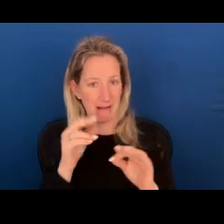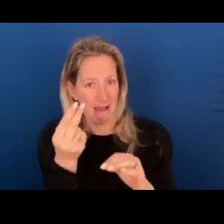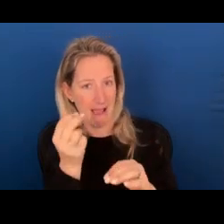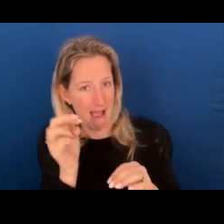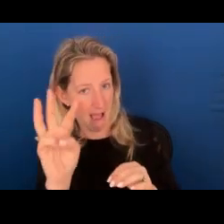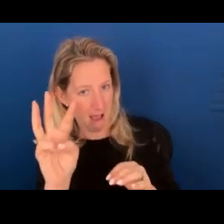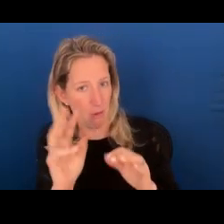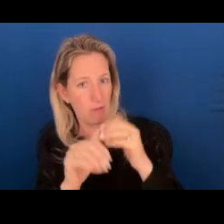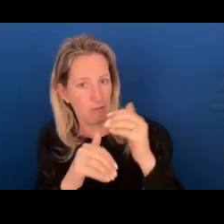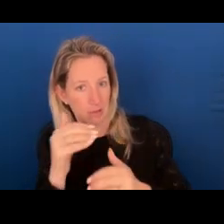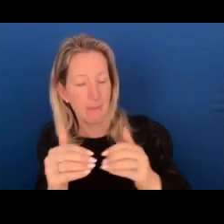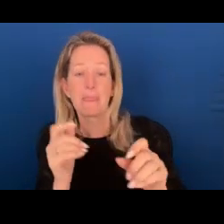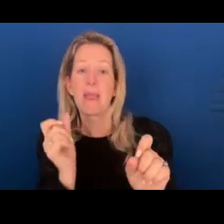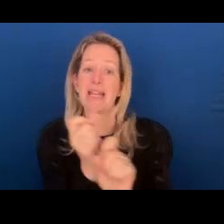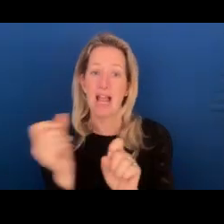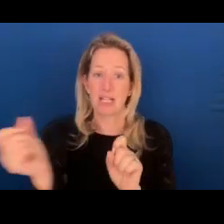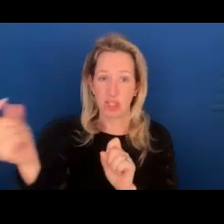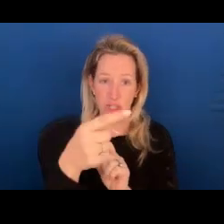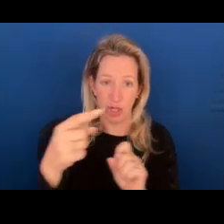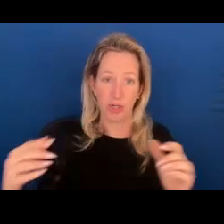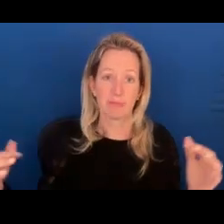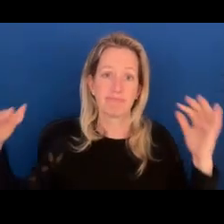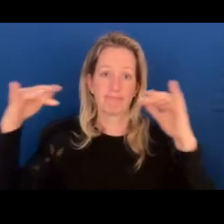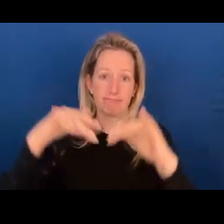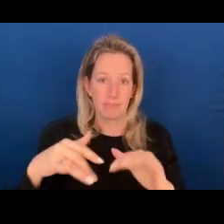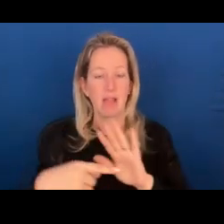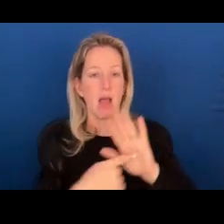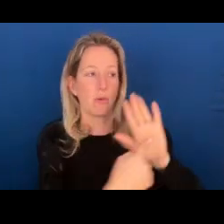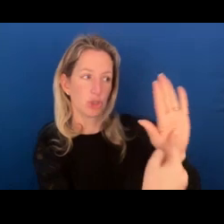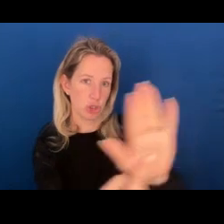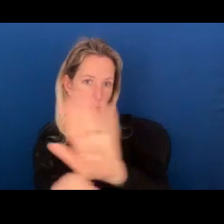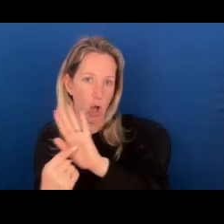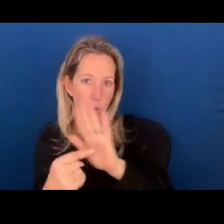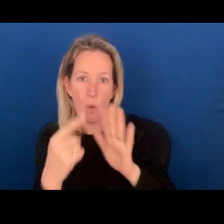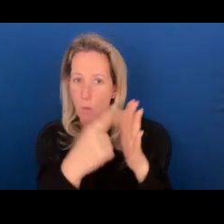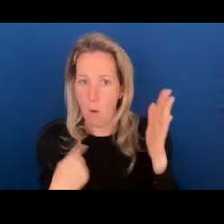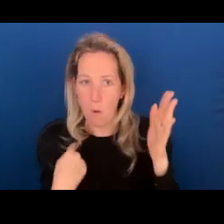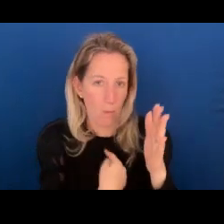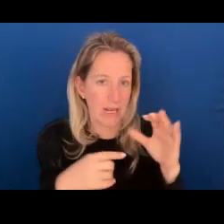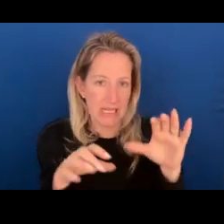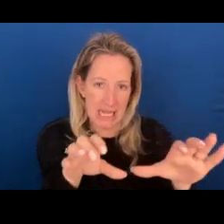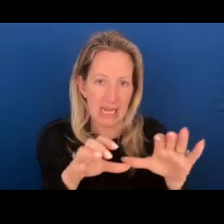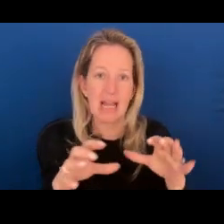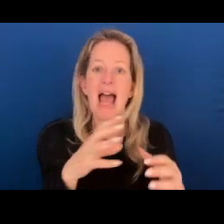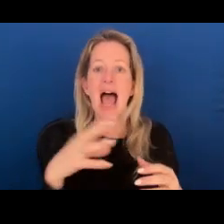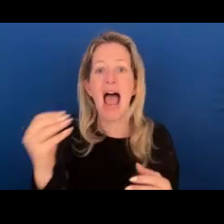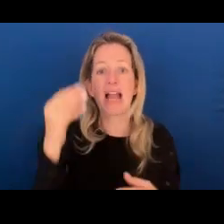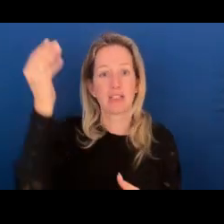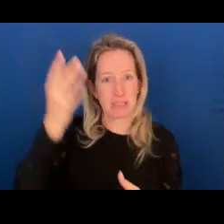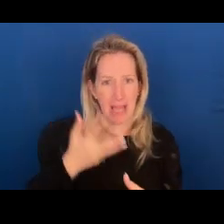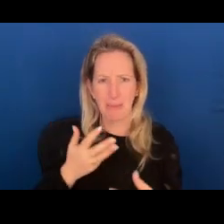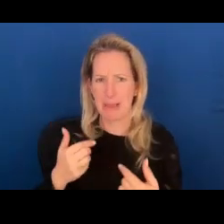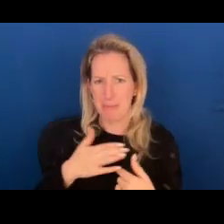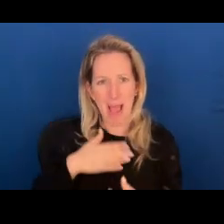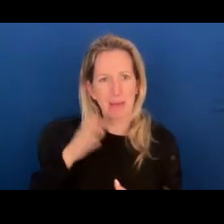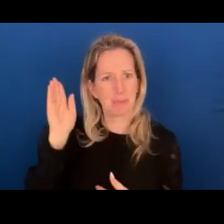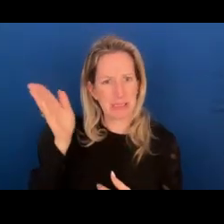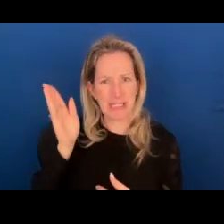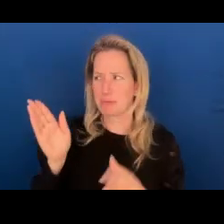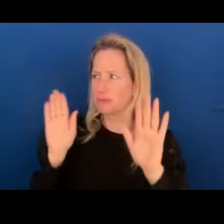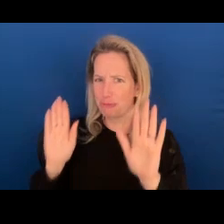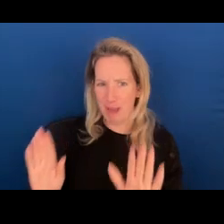year, when we come to the next one, I'll show you how we did it. And then you can tell me how good my presentation was. And if I